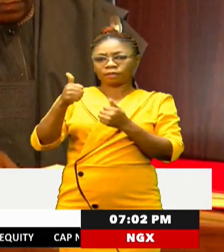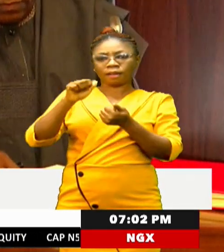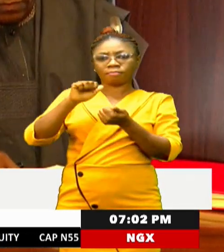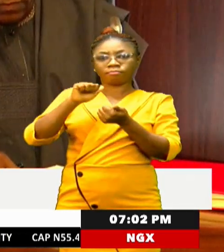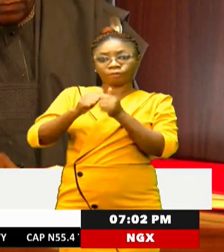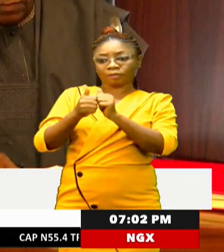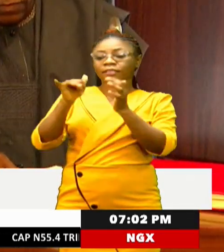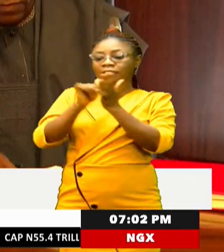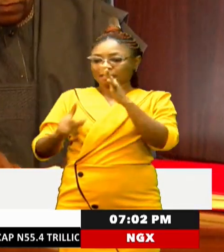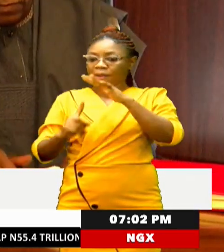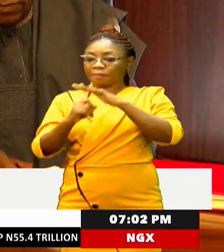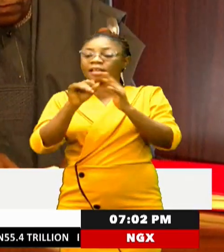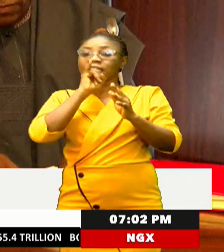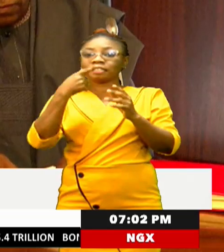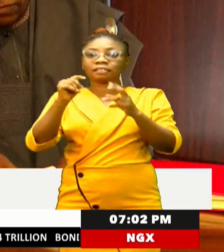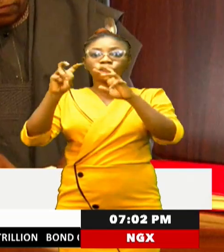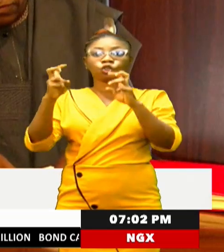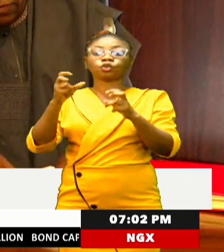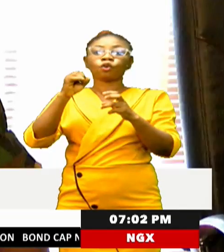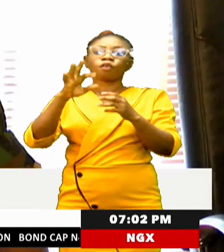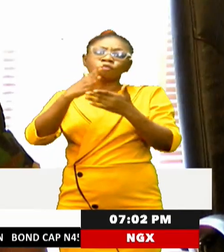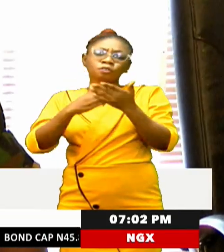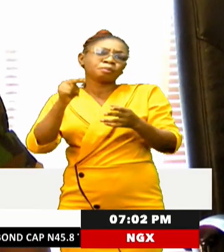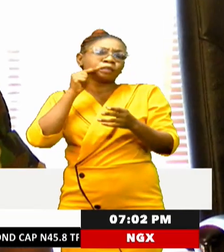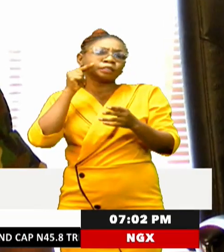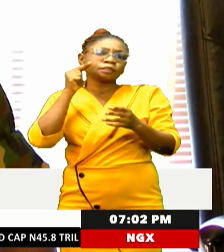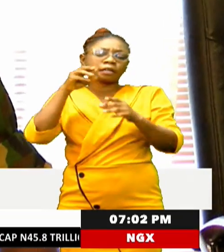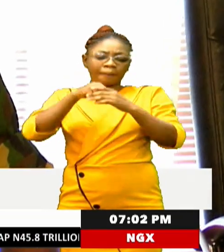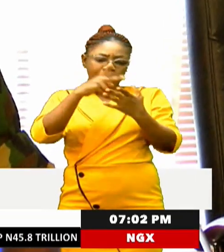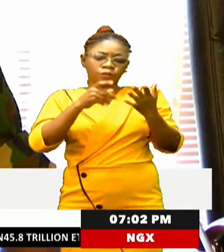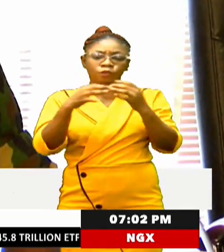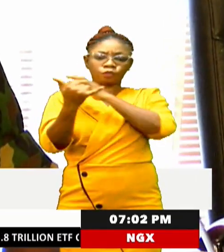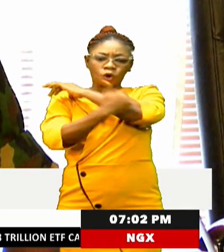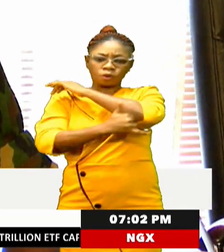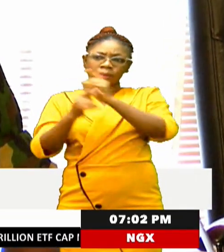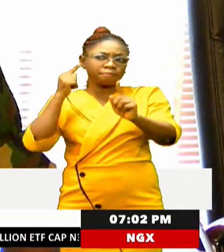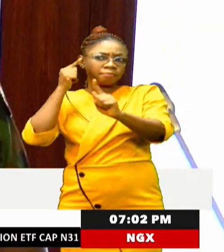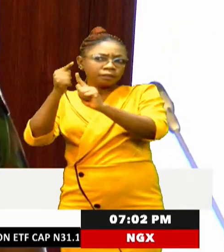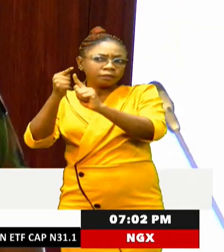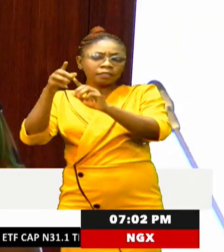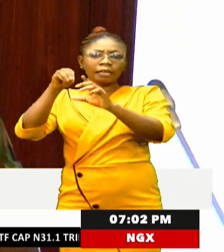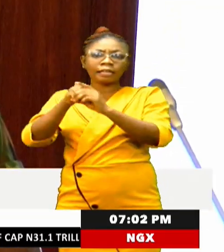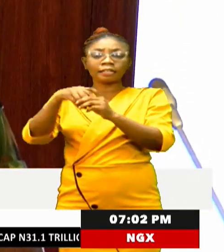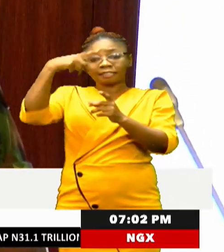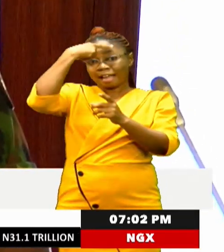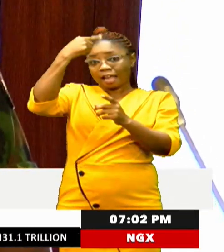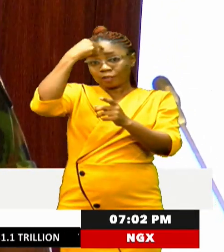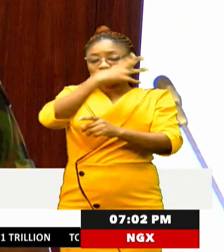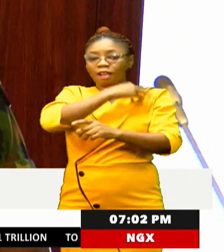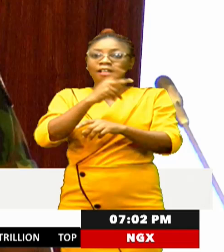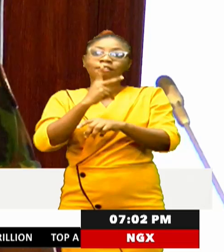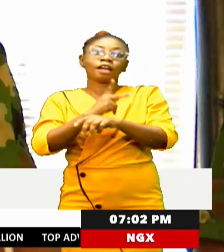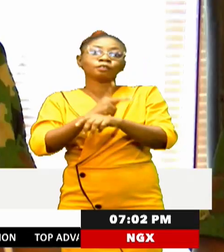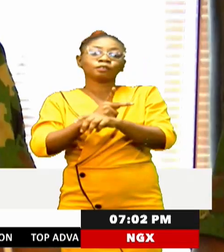prominently was the issue of some Nigerians in parts of the country, particularly in Kano and Kaduna,